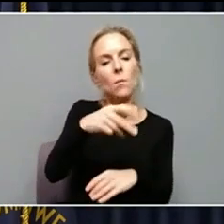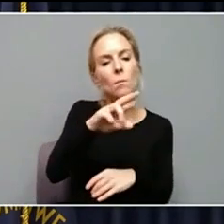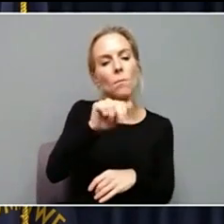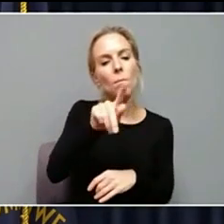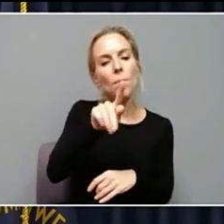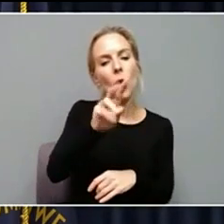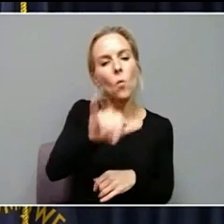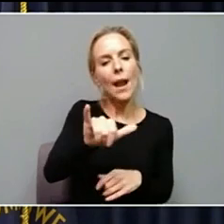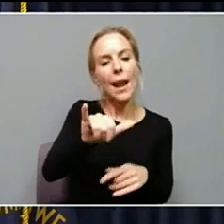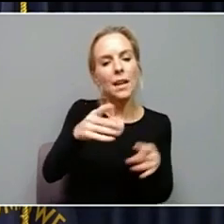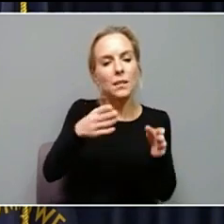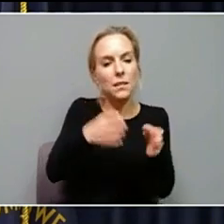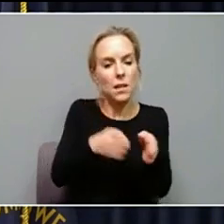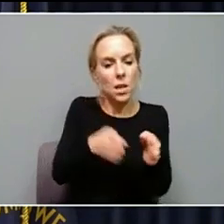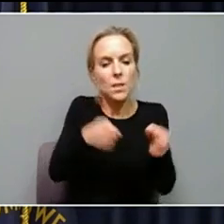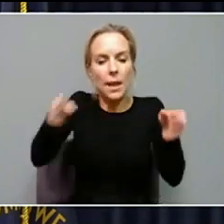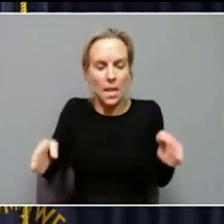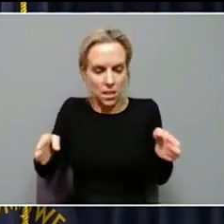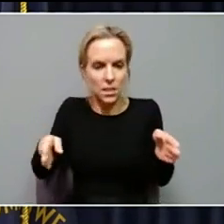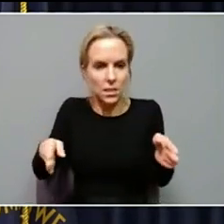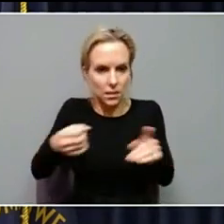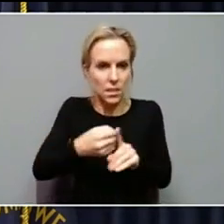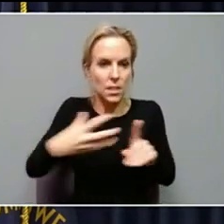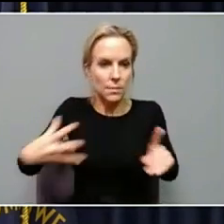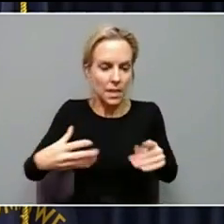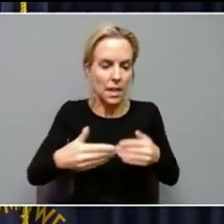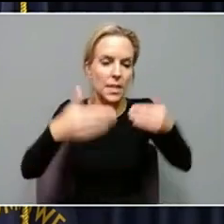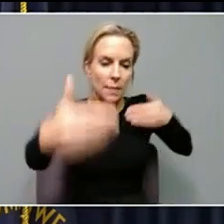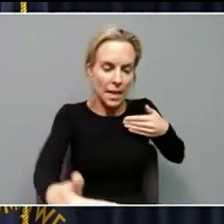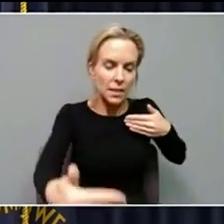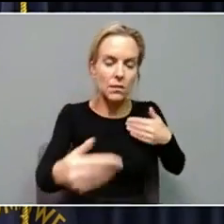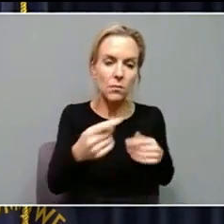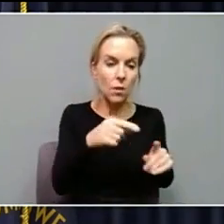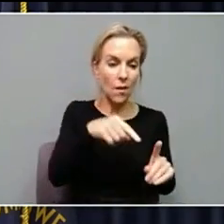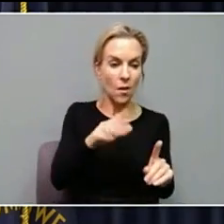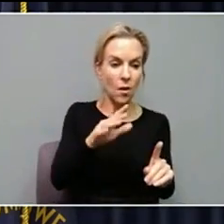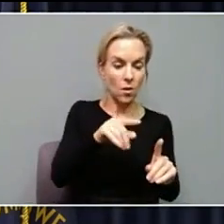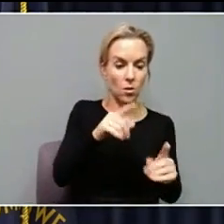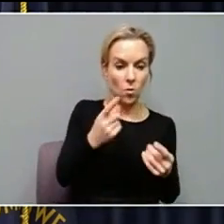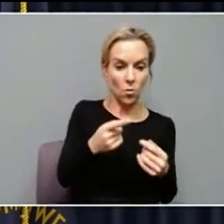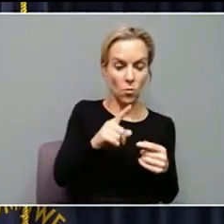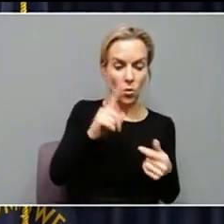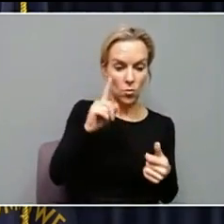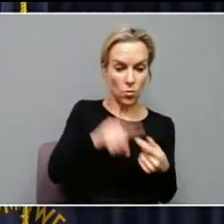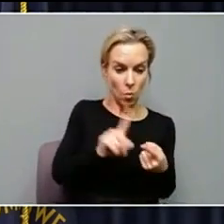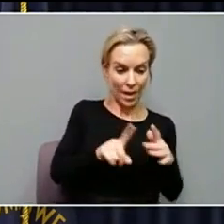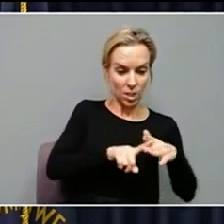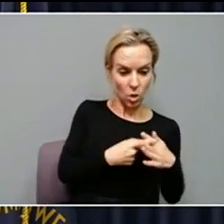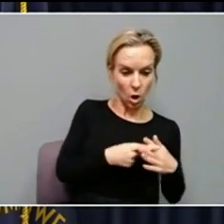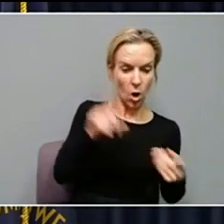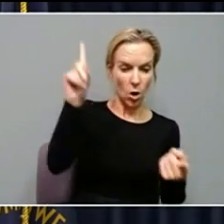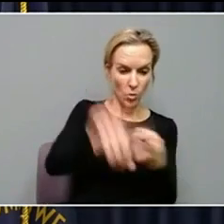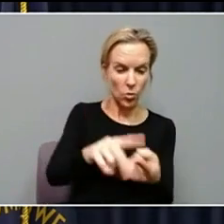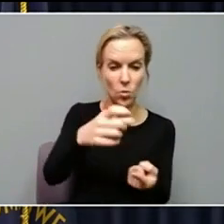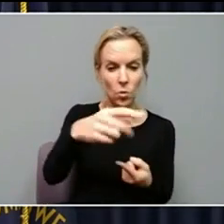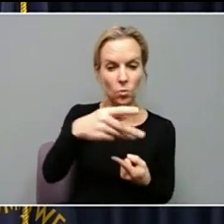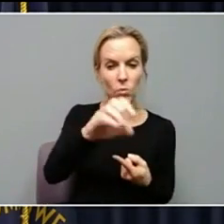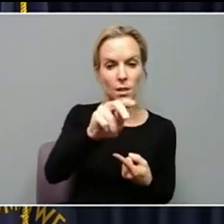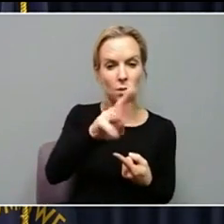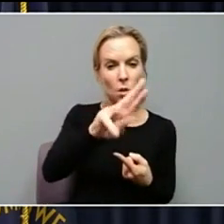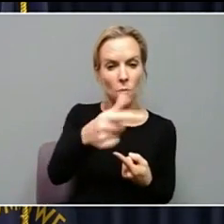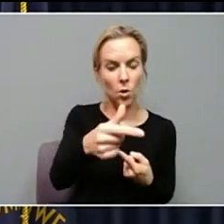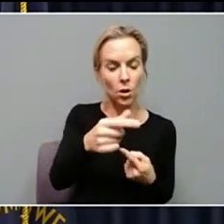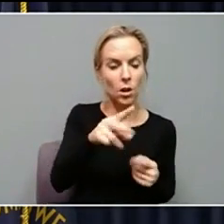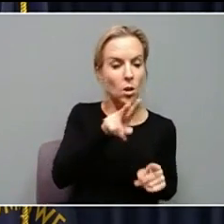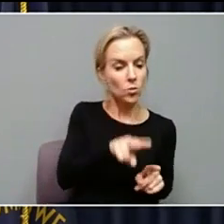is absolutely critical that we get that thing four lanes from where it starts all the way to Prestonsburg. And Rocky and I were proud to be in